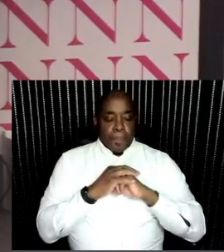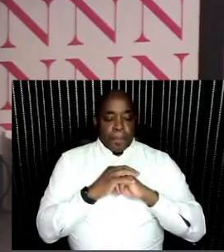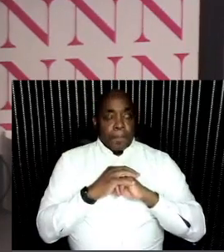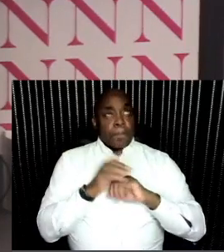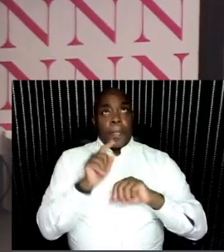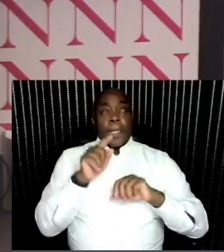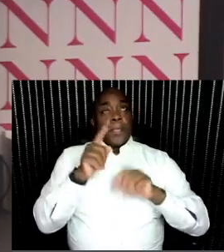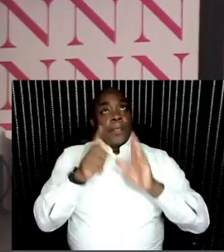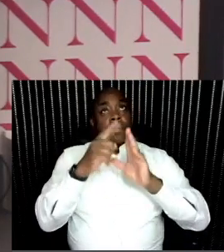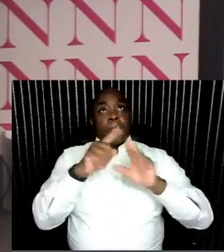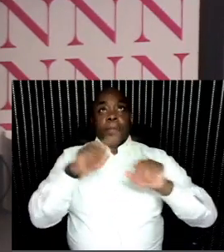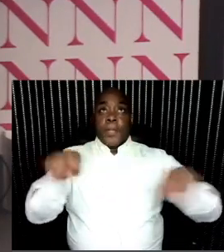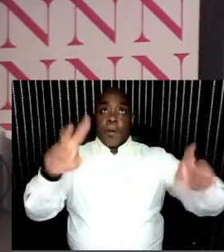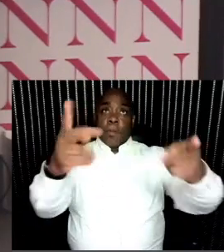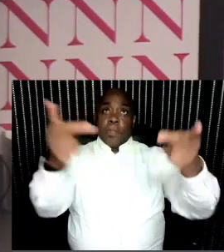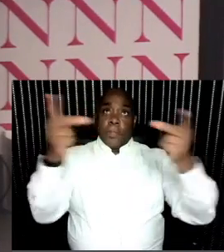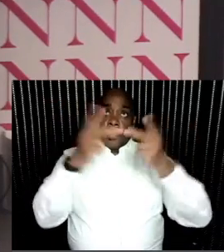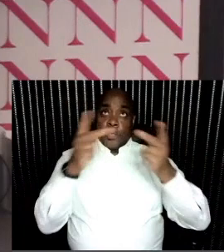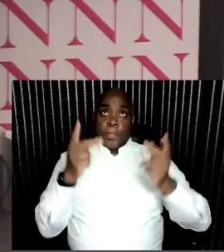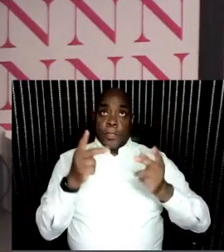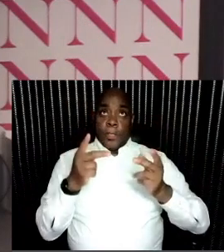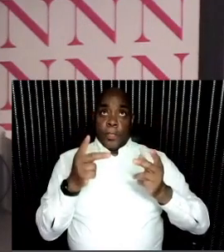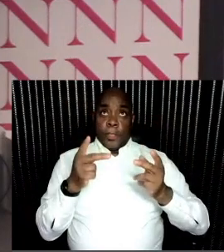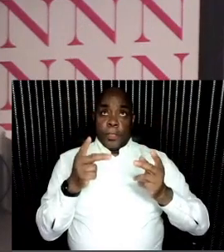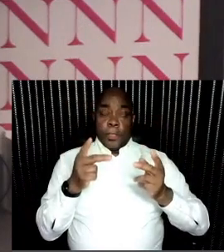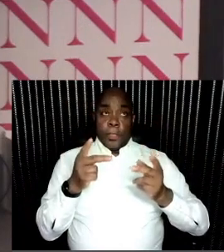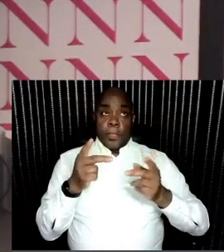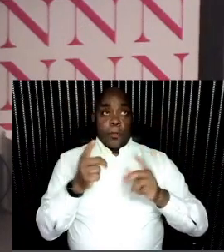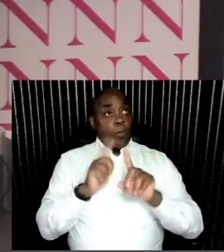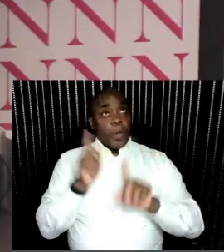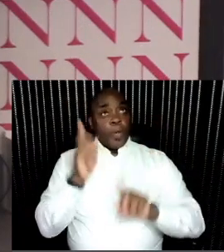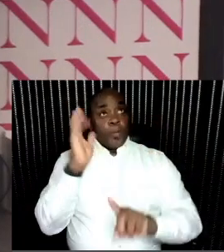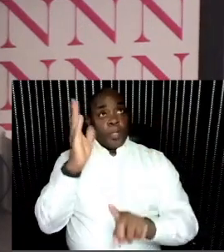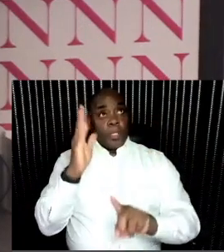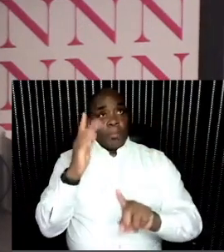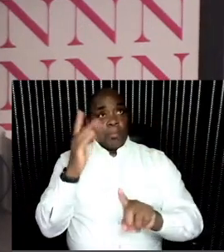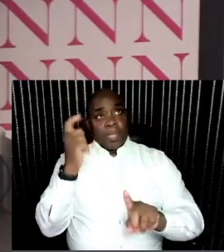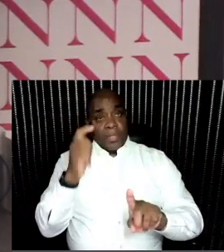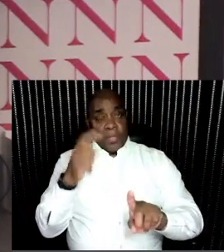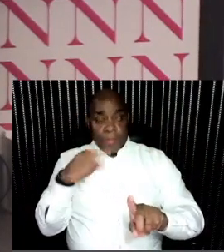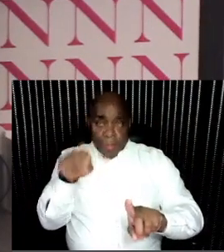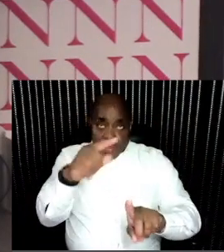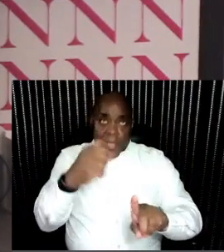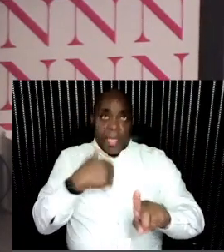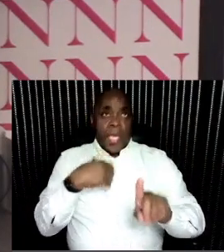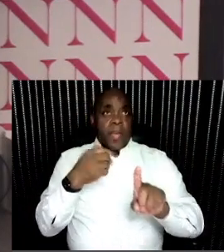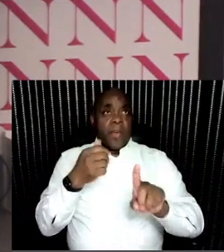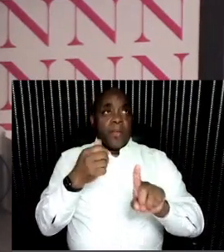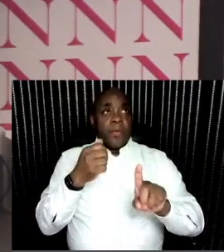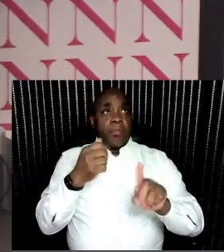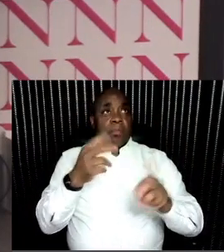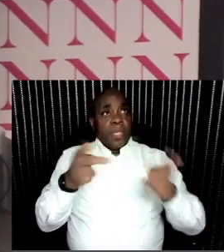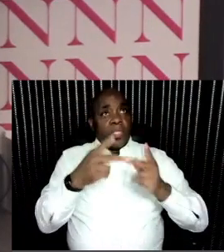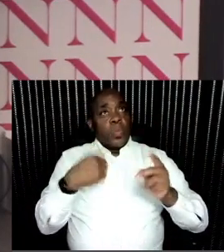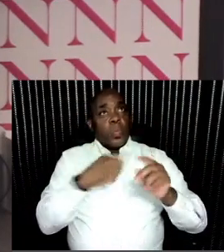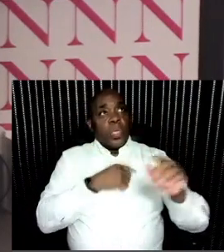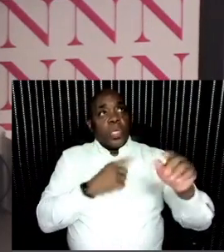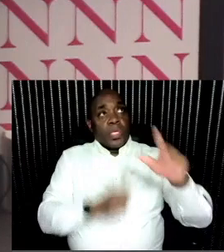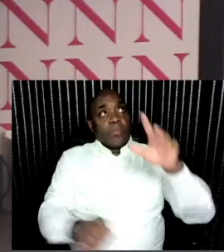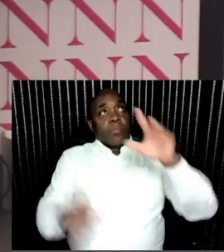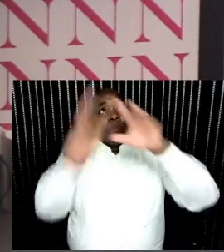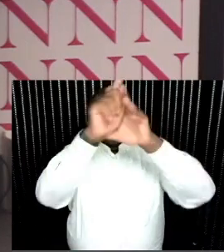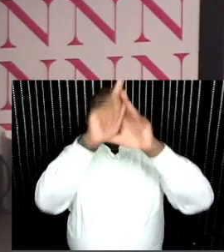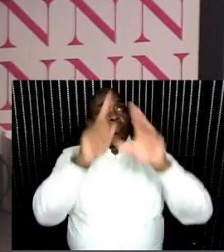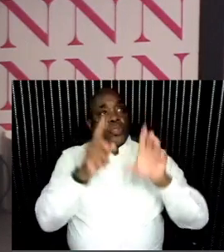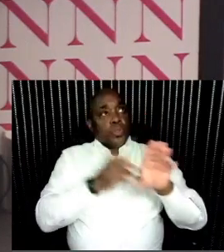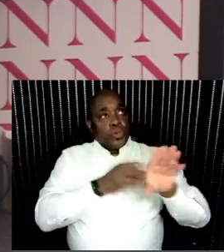sometimes to be the place where it's presented, right? Because they have spaces where we can come in and do things like create exhibitions and